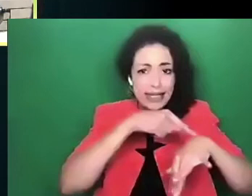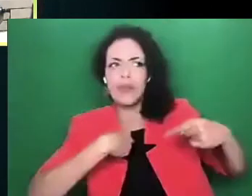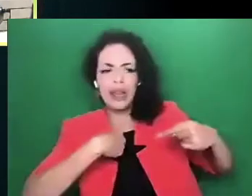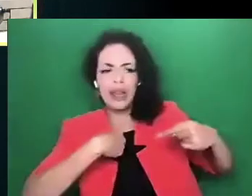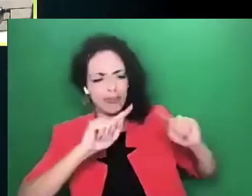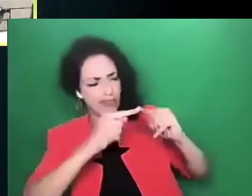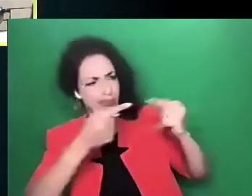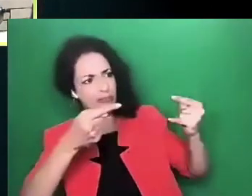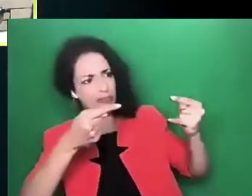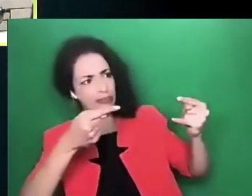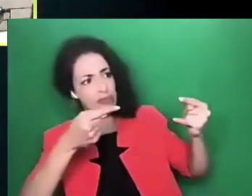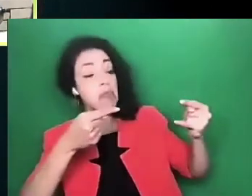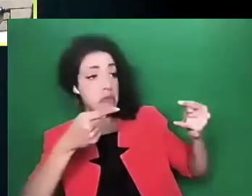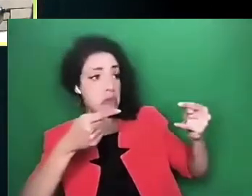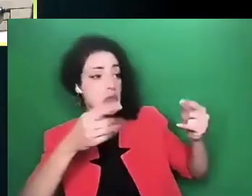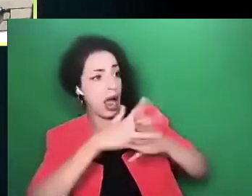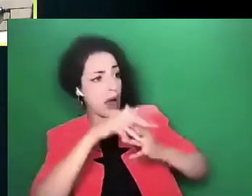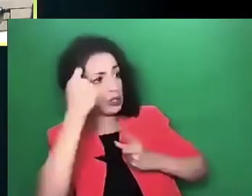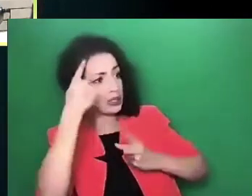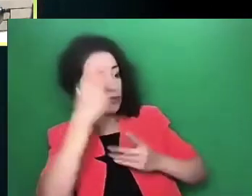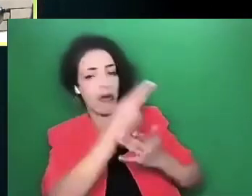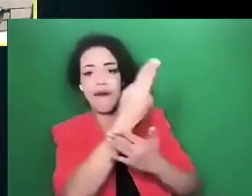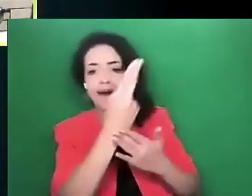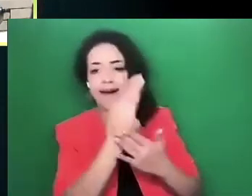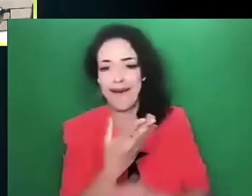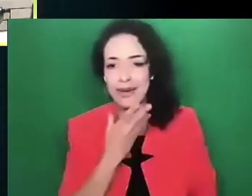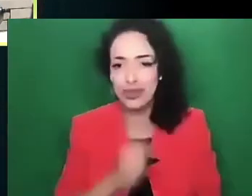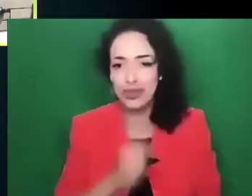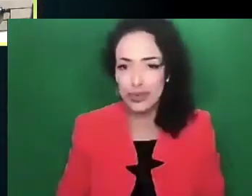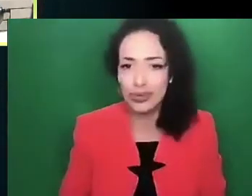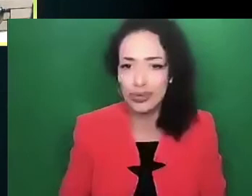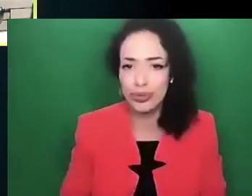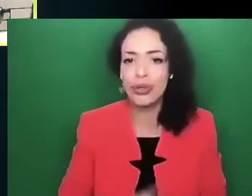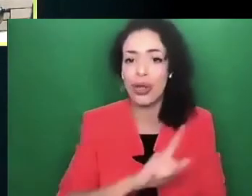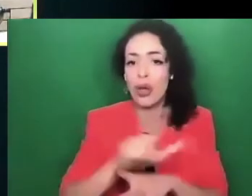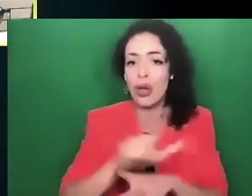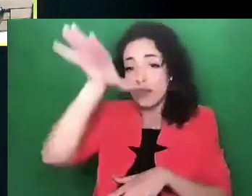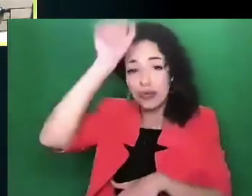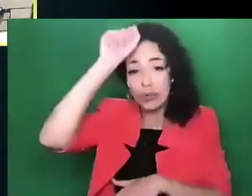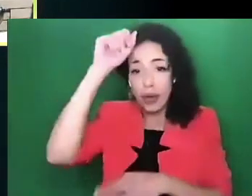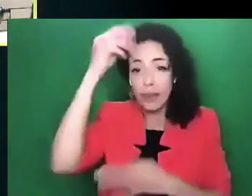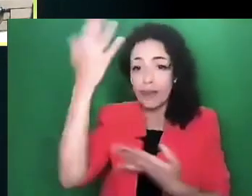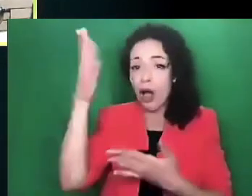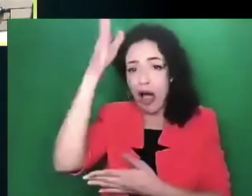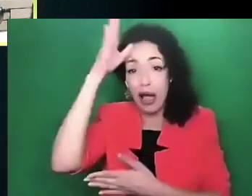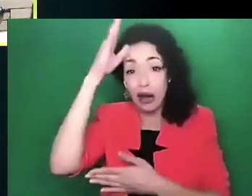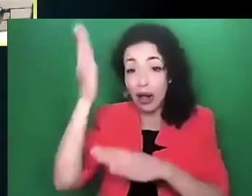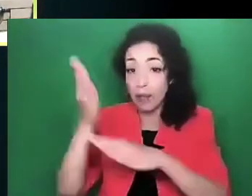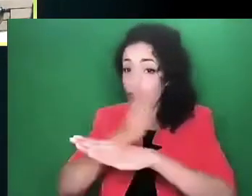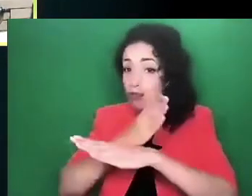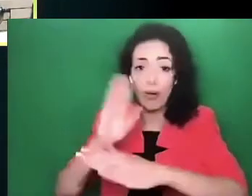real engagement and then opening it up, because you have to remember Iraq was a place of a no-go place. You know, I started